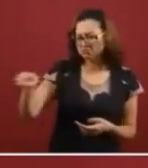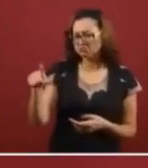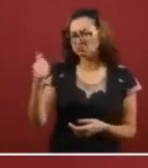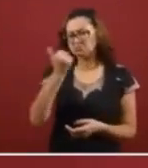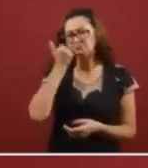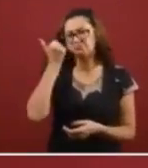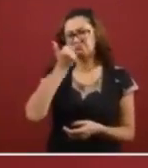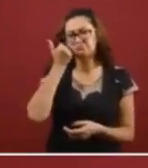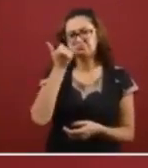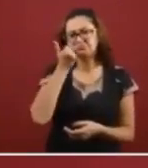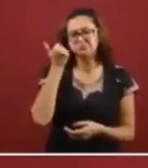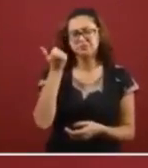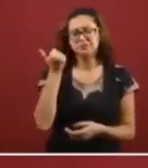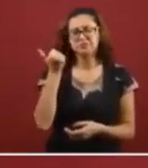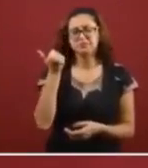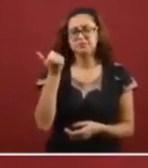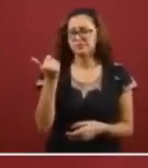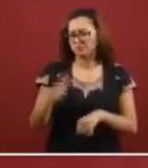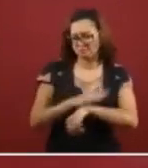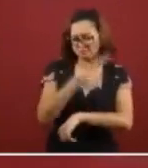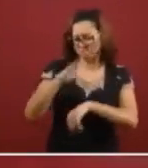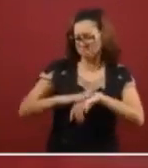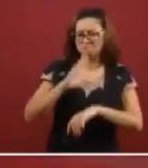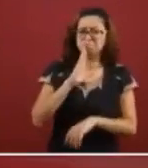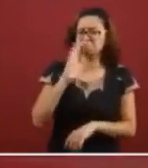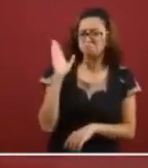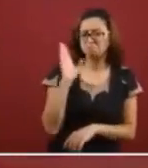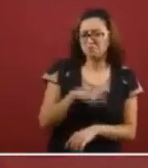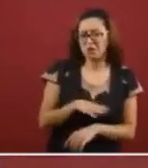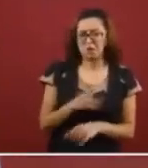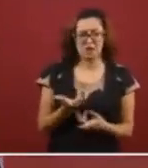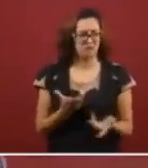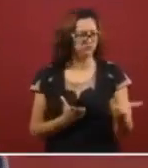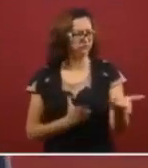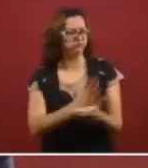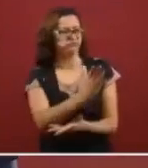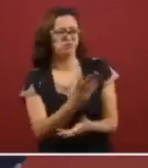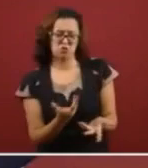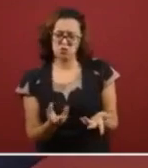those that did not have good grades?